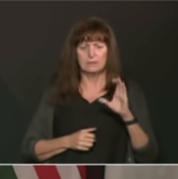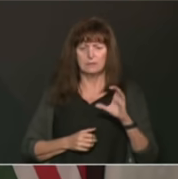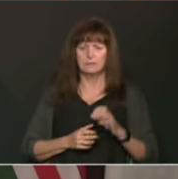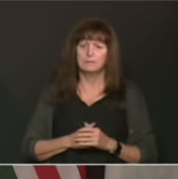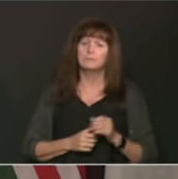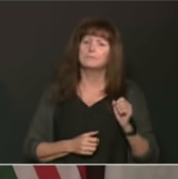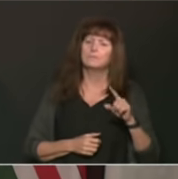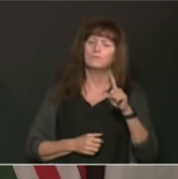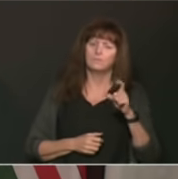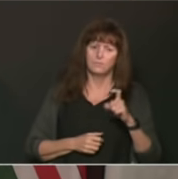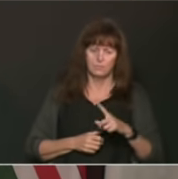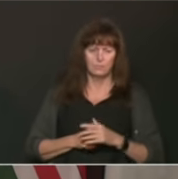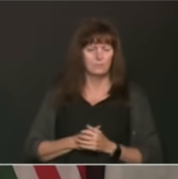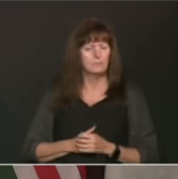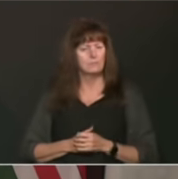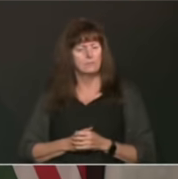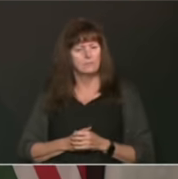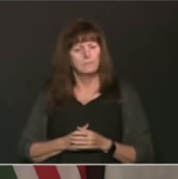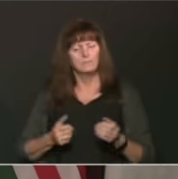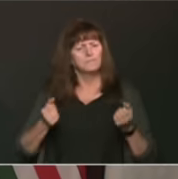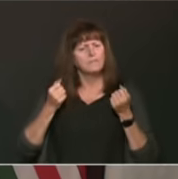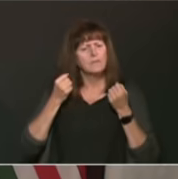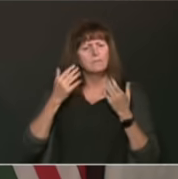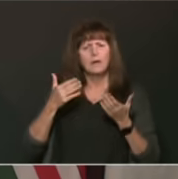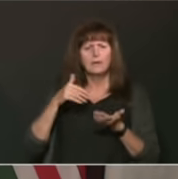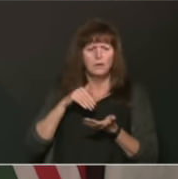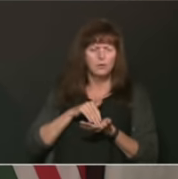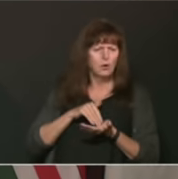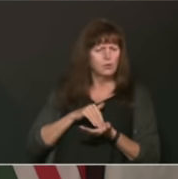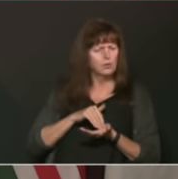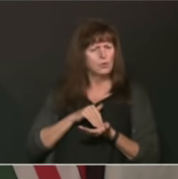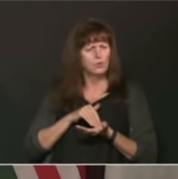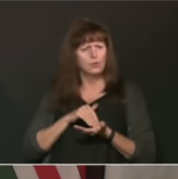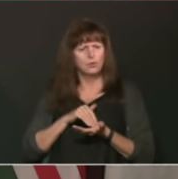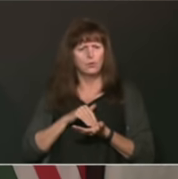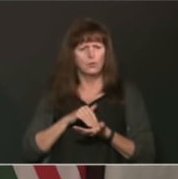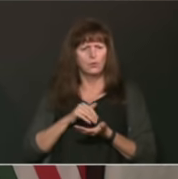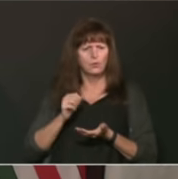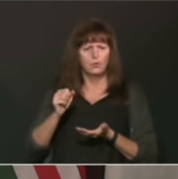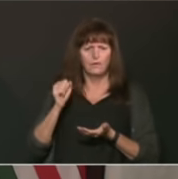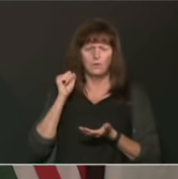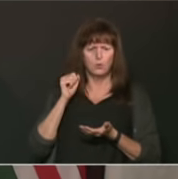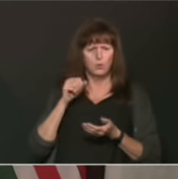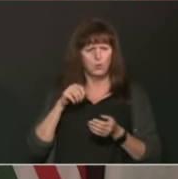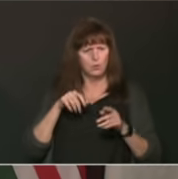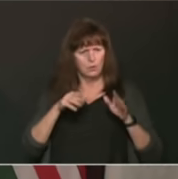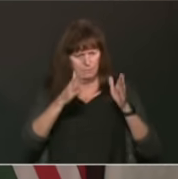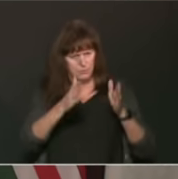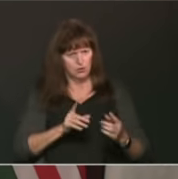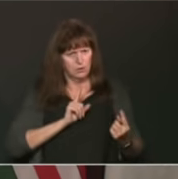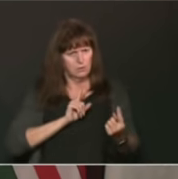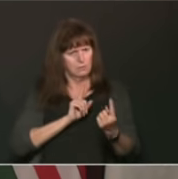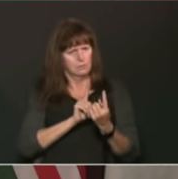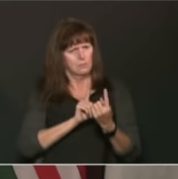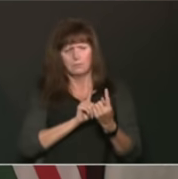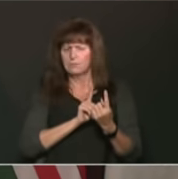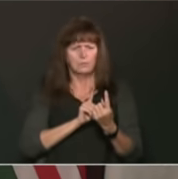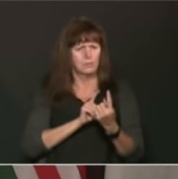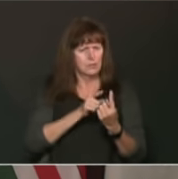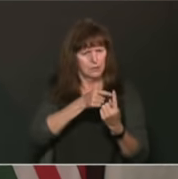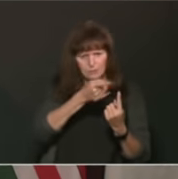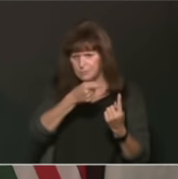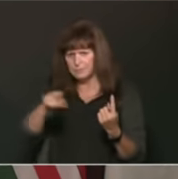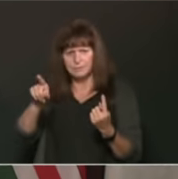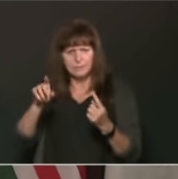refusing to see people in person and not sending patients to the ER. What's your reaction to what's happening, and what